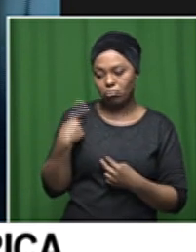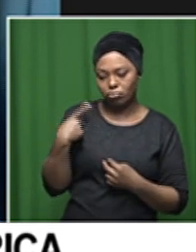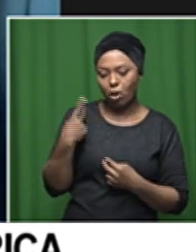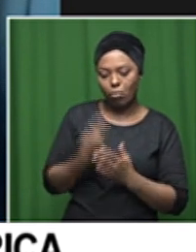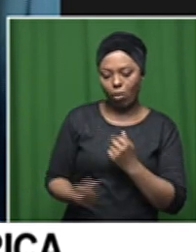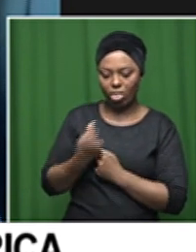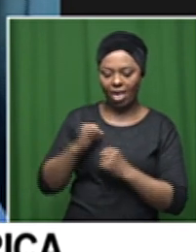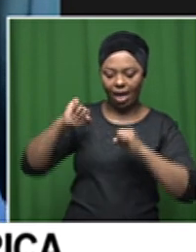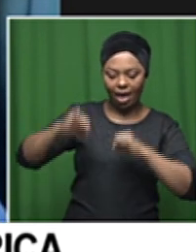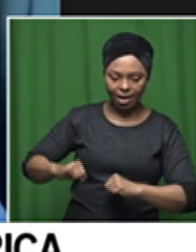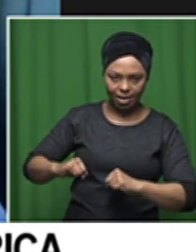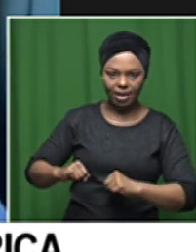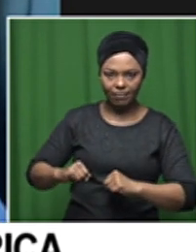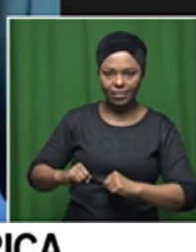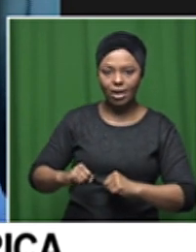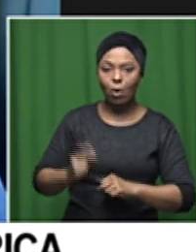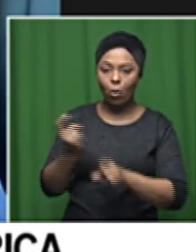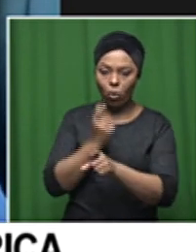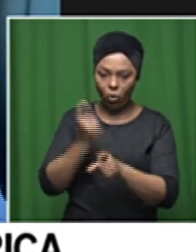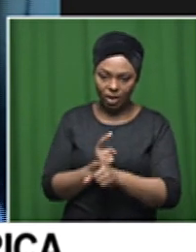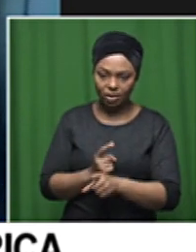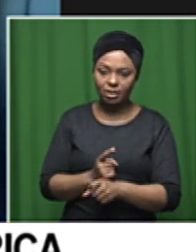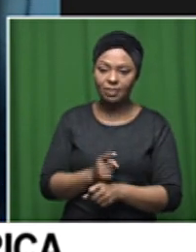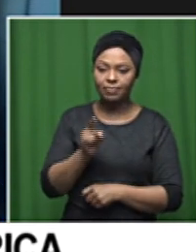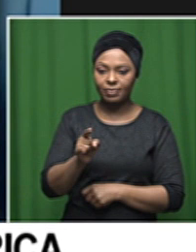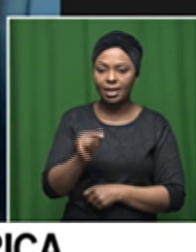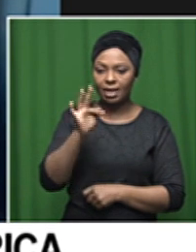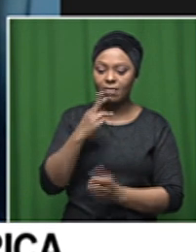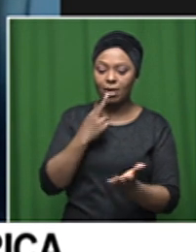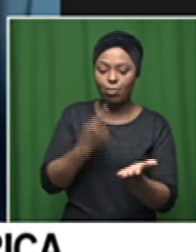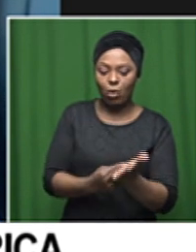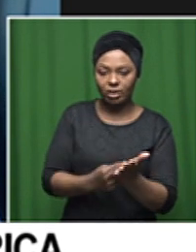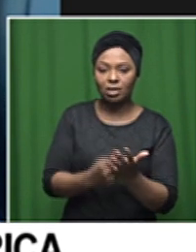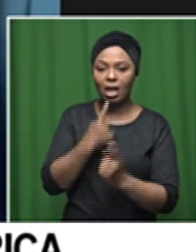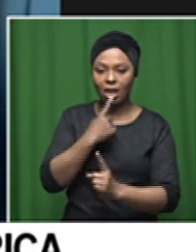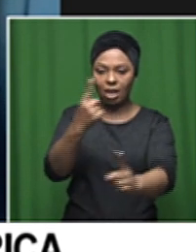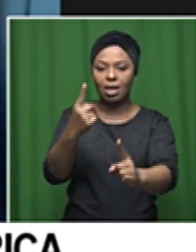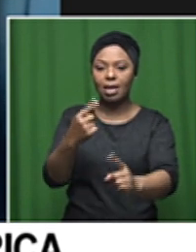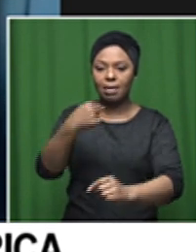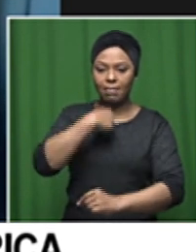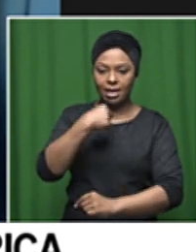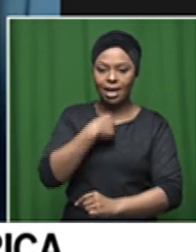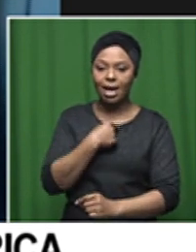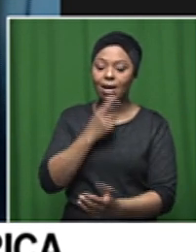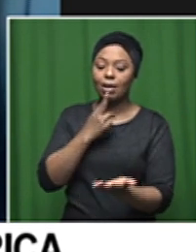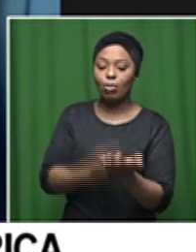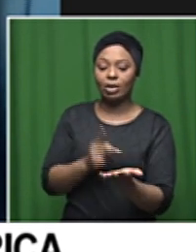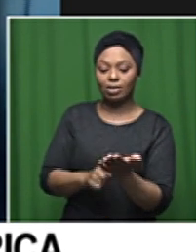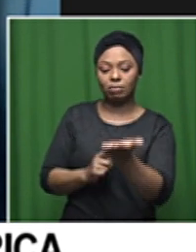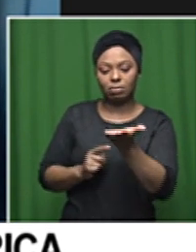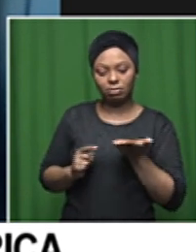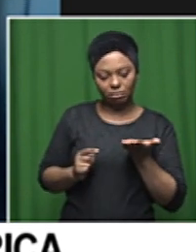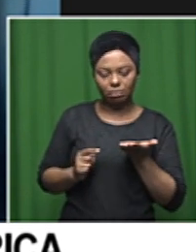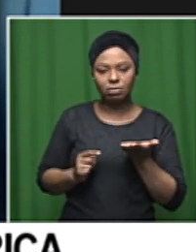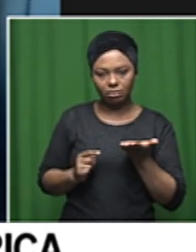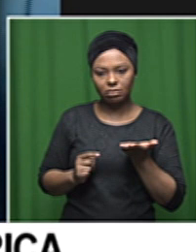that each time Richidze releases its report, I then use that report to do